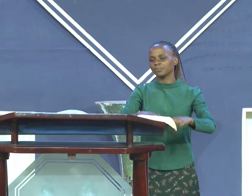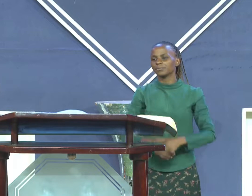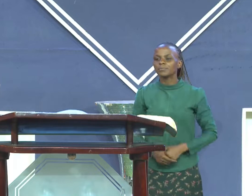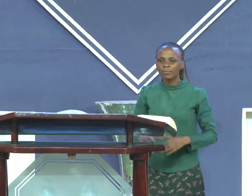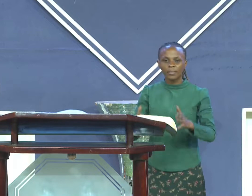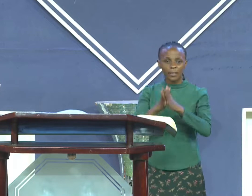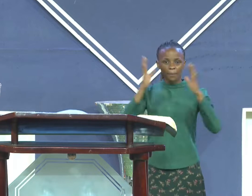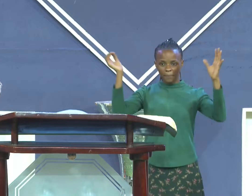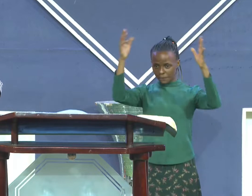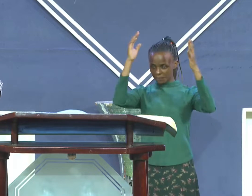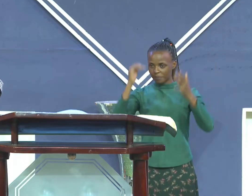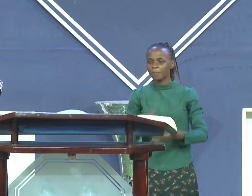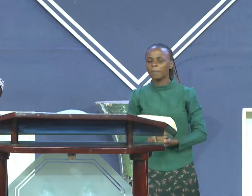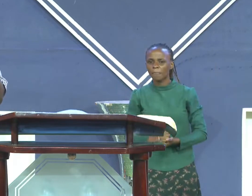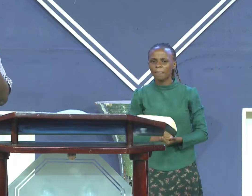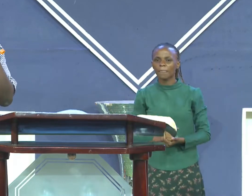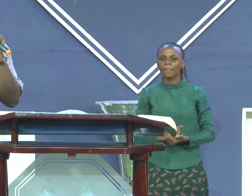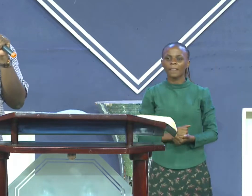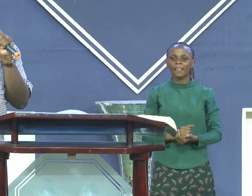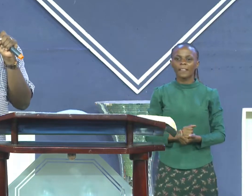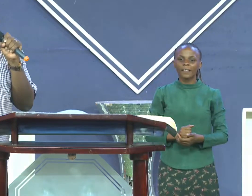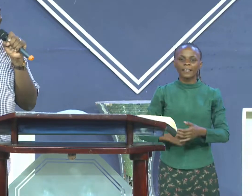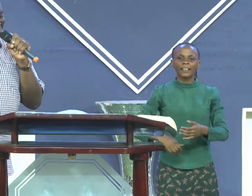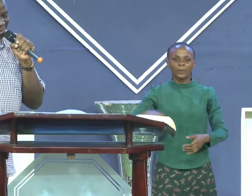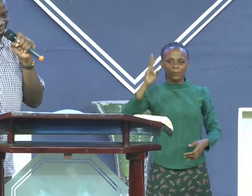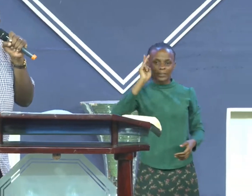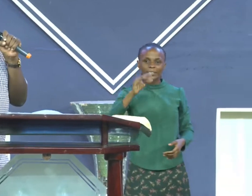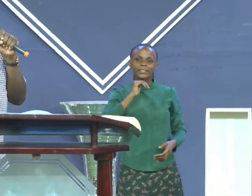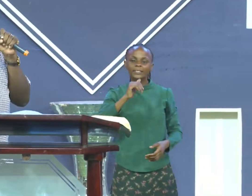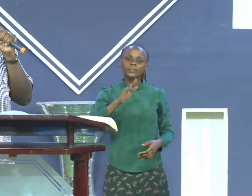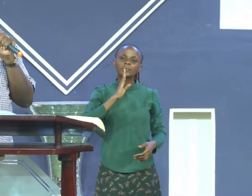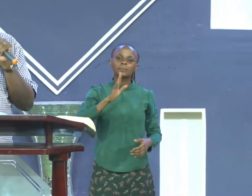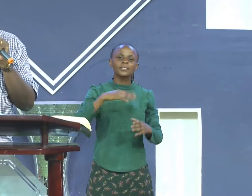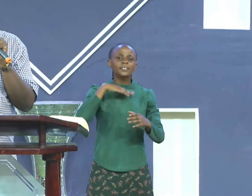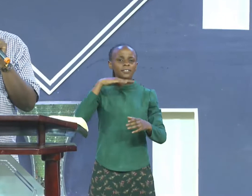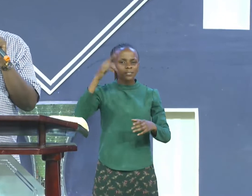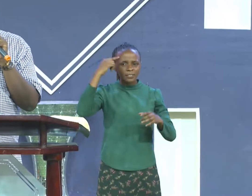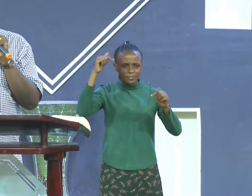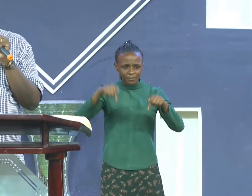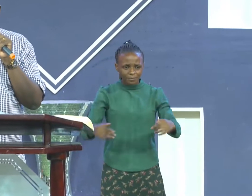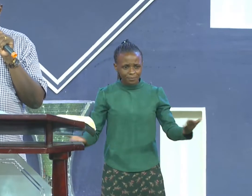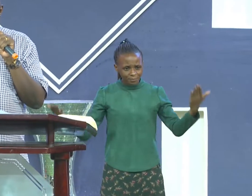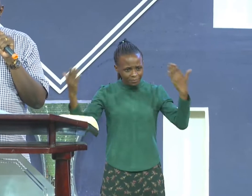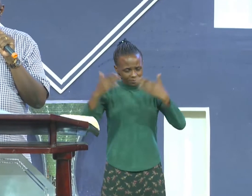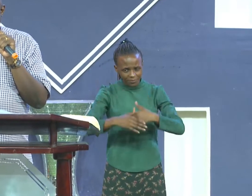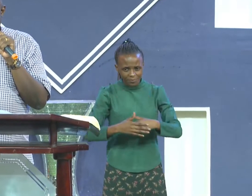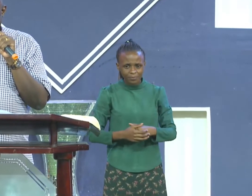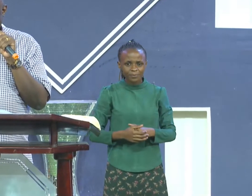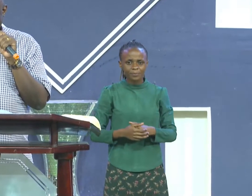it. Hallelujah. Amen. Won't that gospel be enough for this